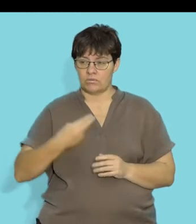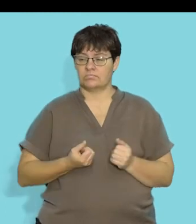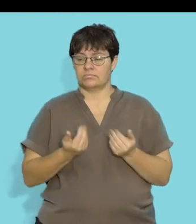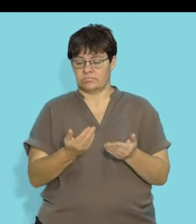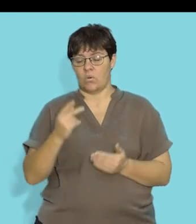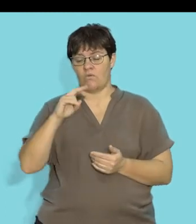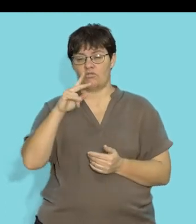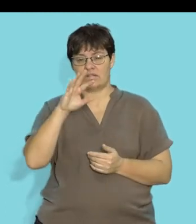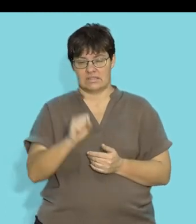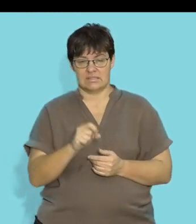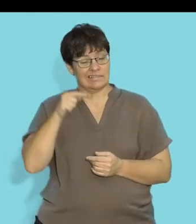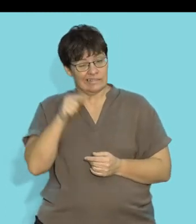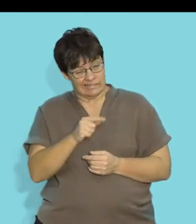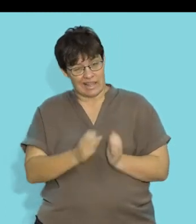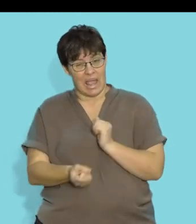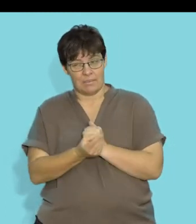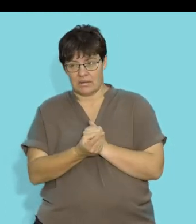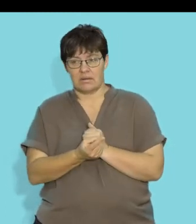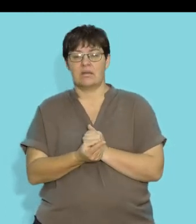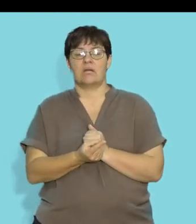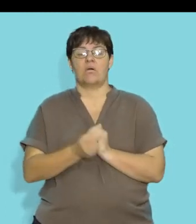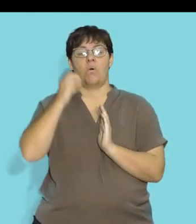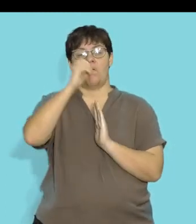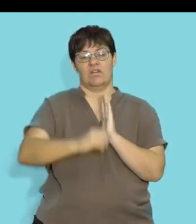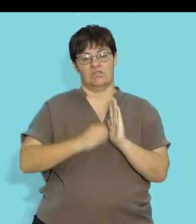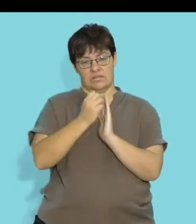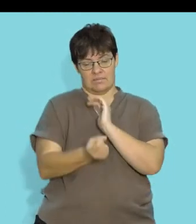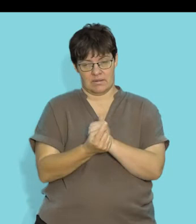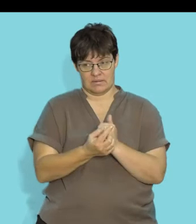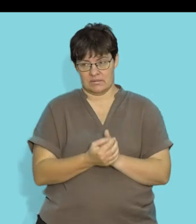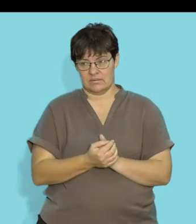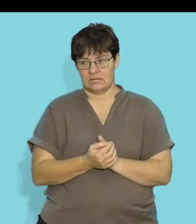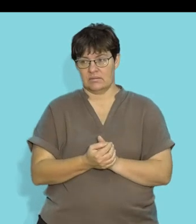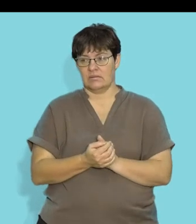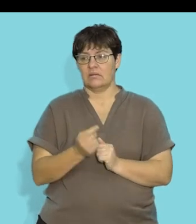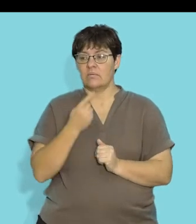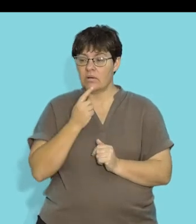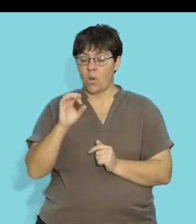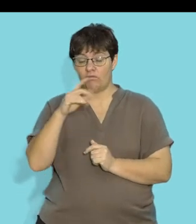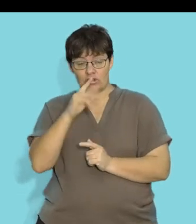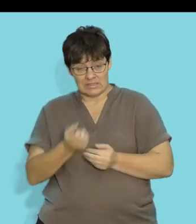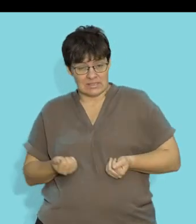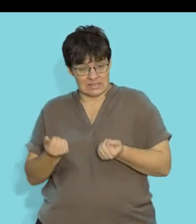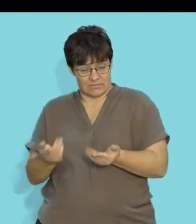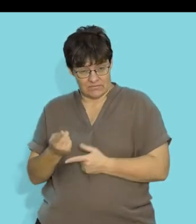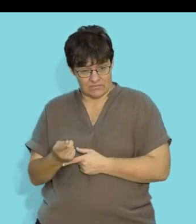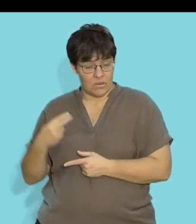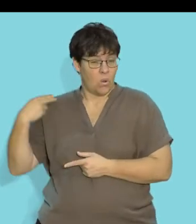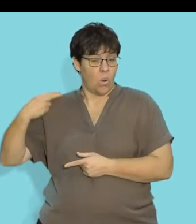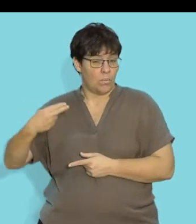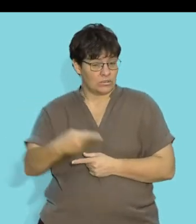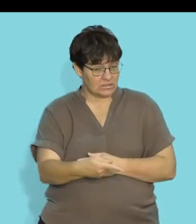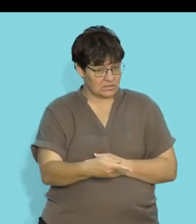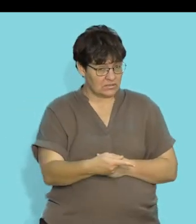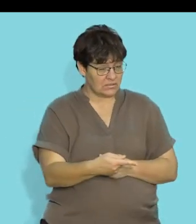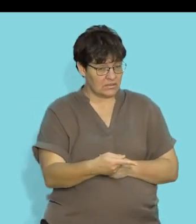secreted by the ovaries causing ovulation. Okay? So again, secreted by the ovaries, the